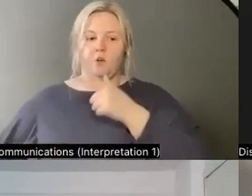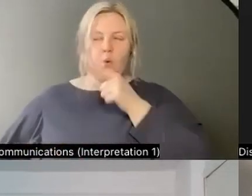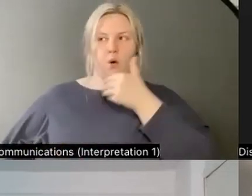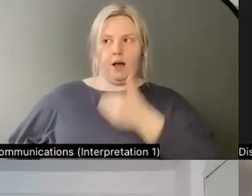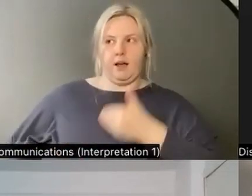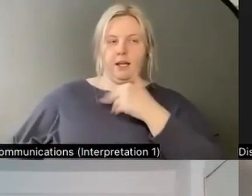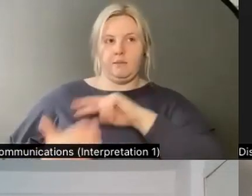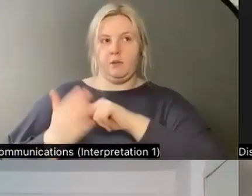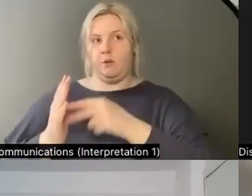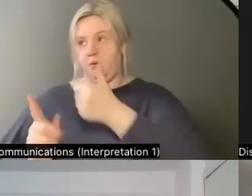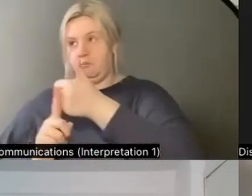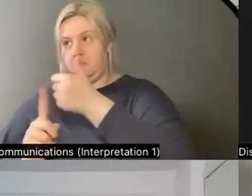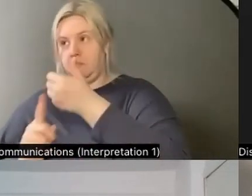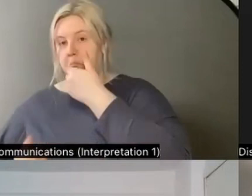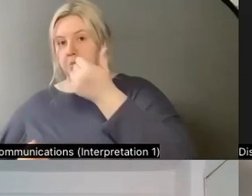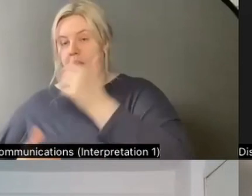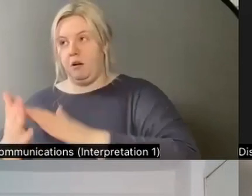still